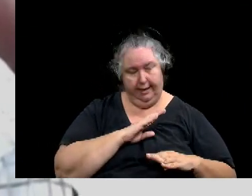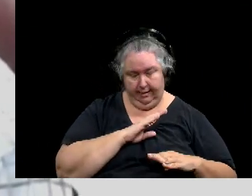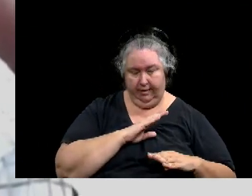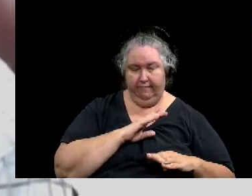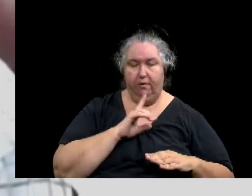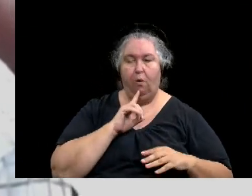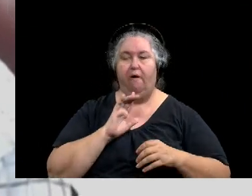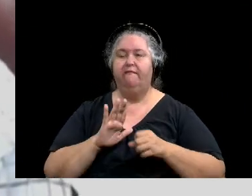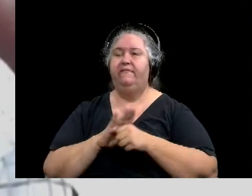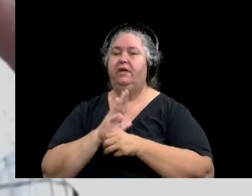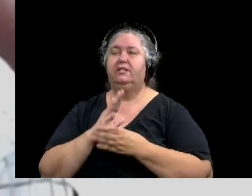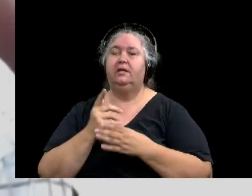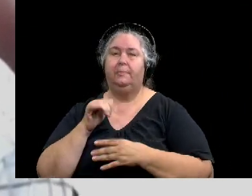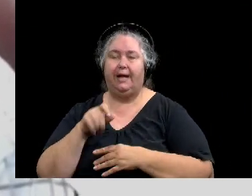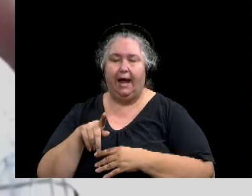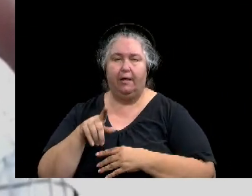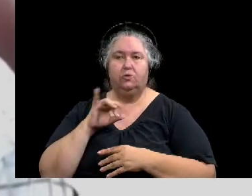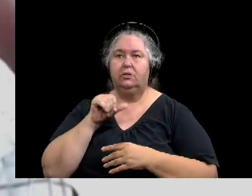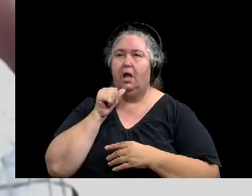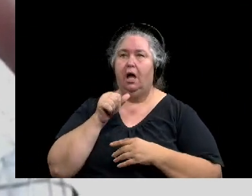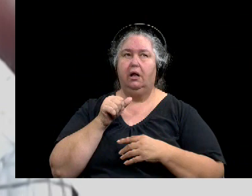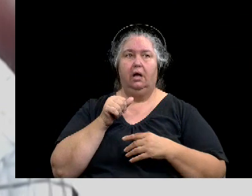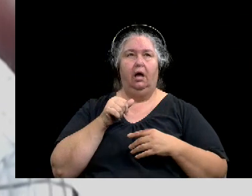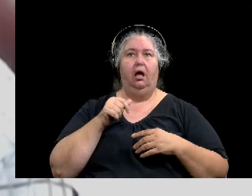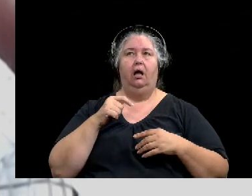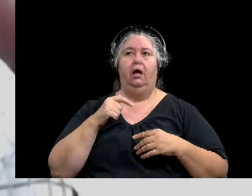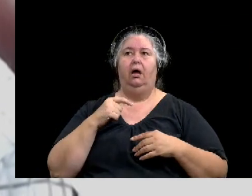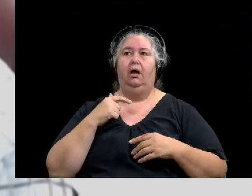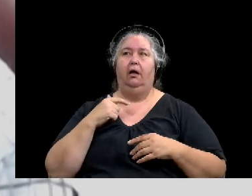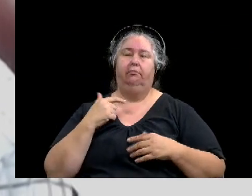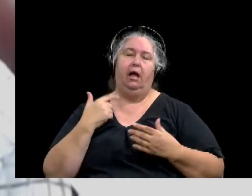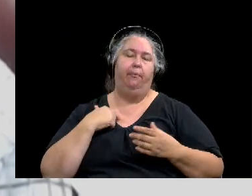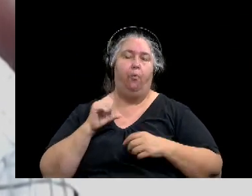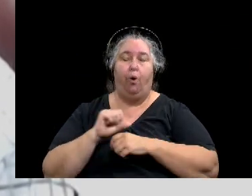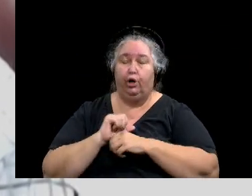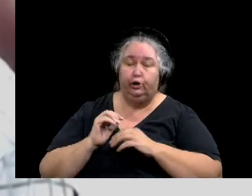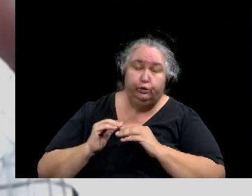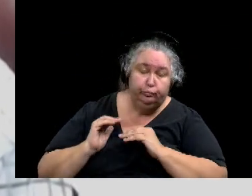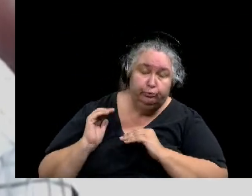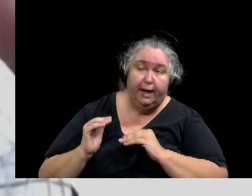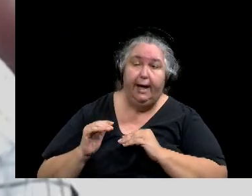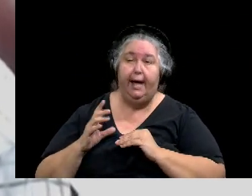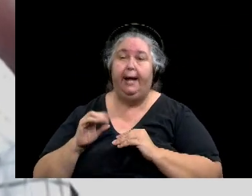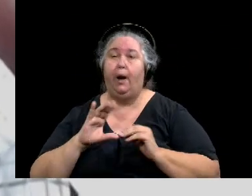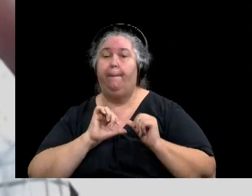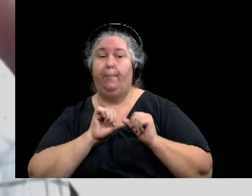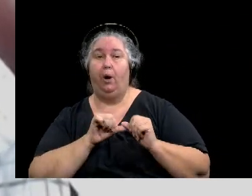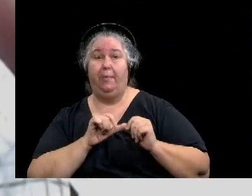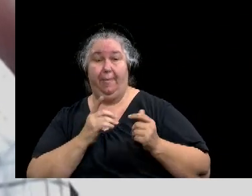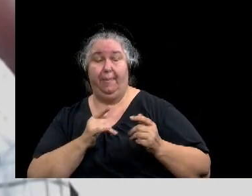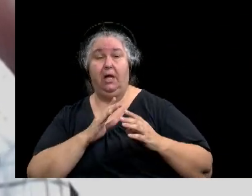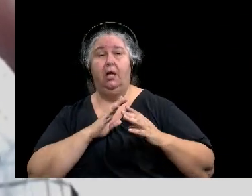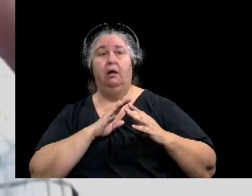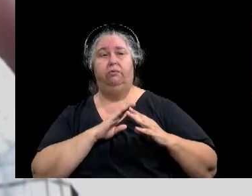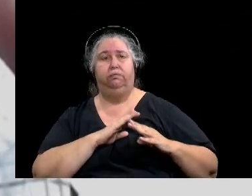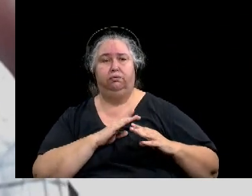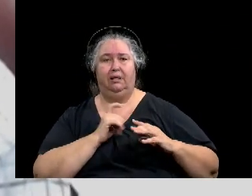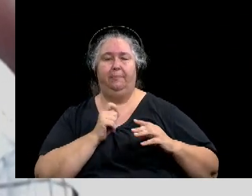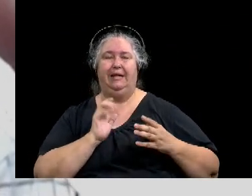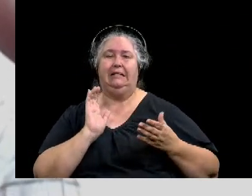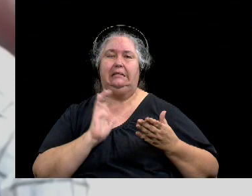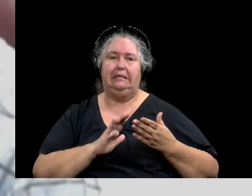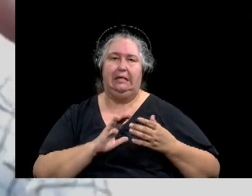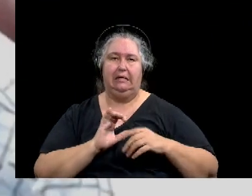some gaps that we may have and gives our permanent staff a bit of a reprieve from what they are doing day to day.